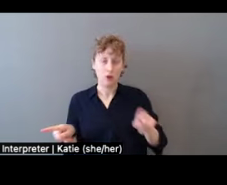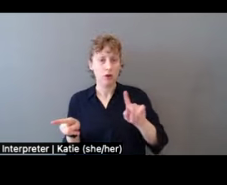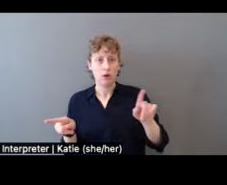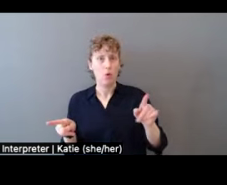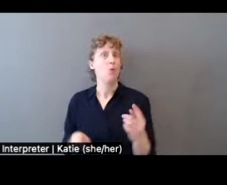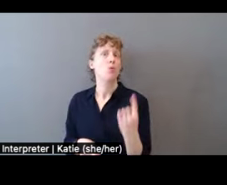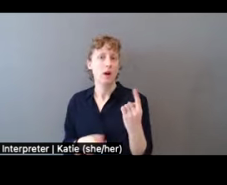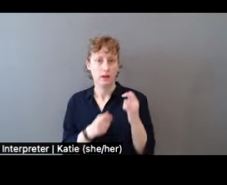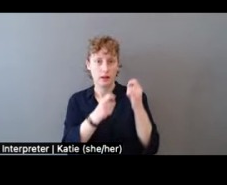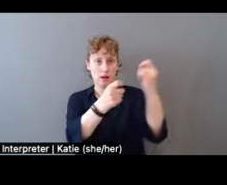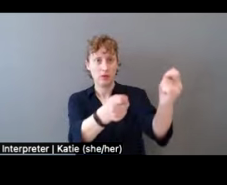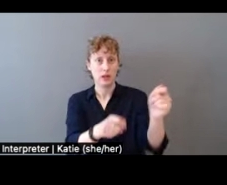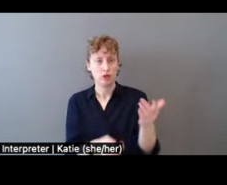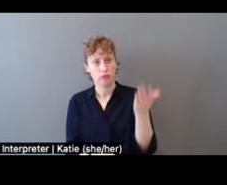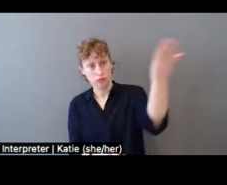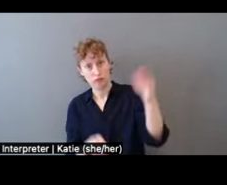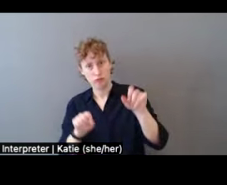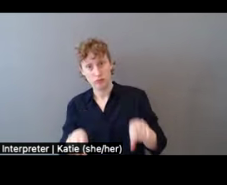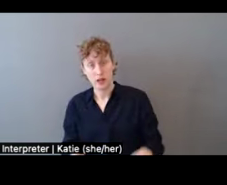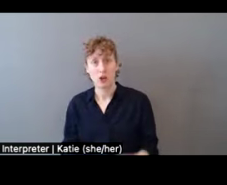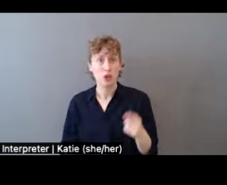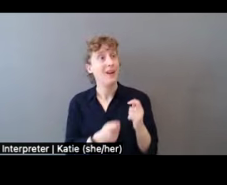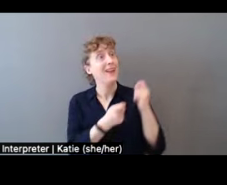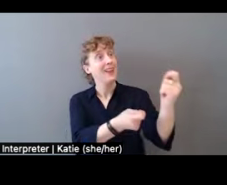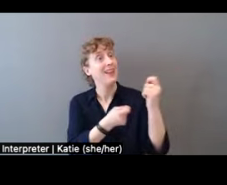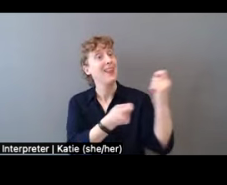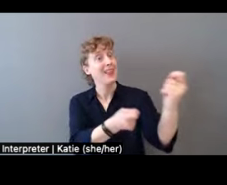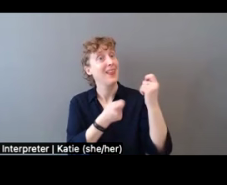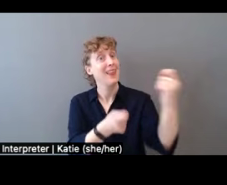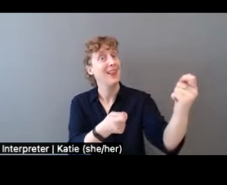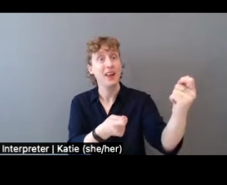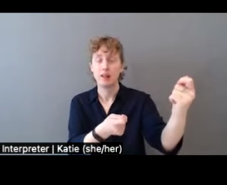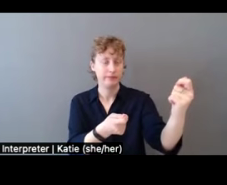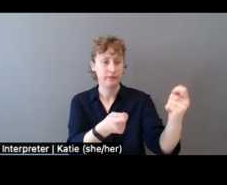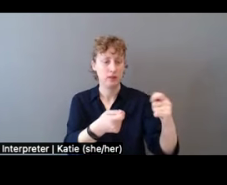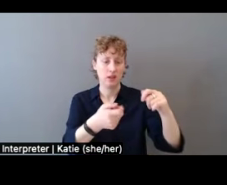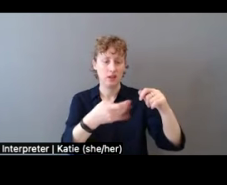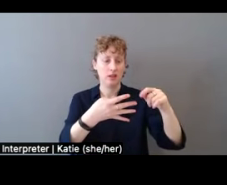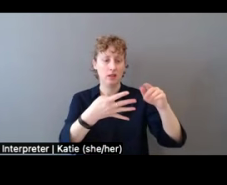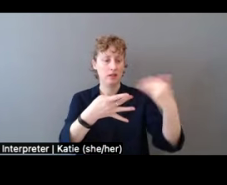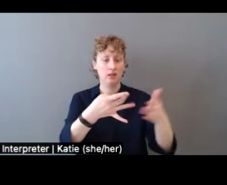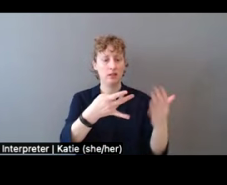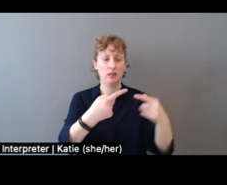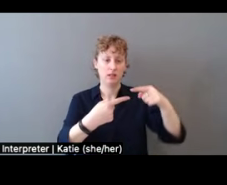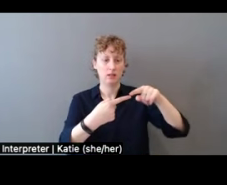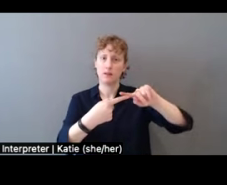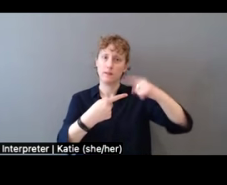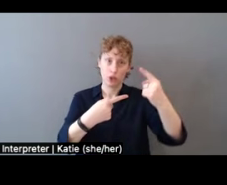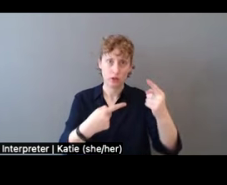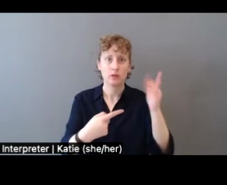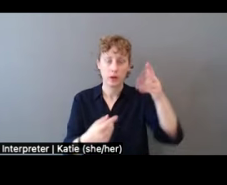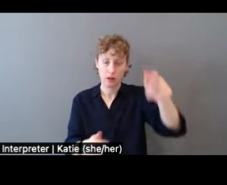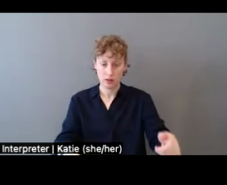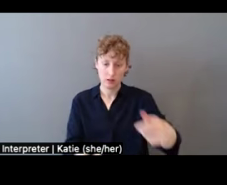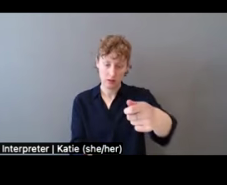application. If you submit more than 1 application, only the first one will be taken into consideration. So really pay attention to